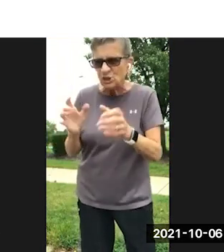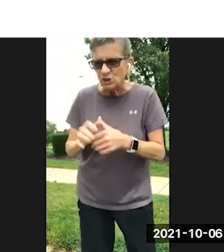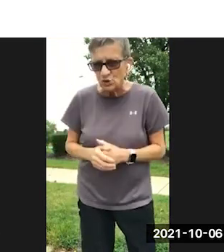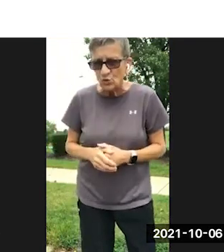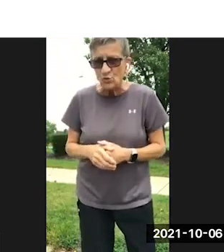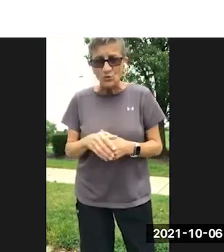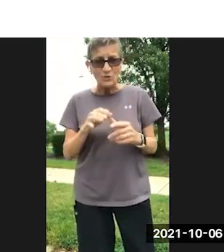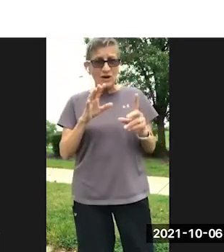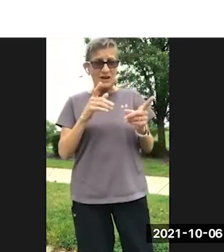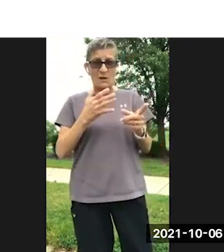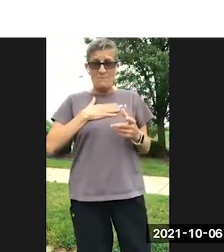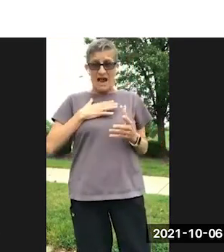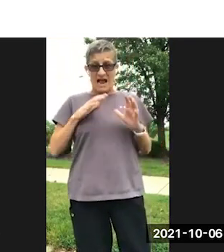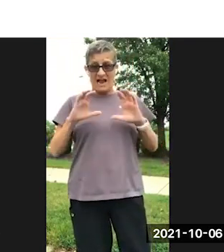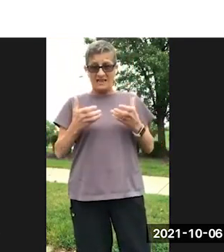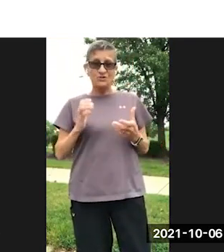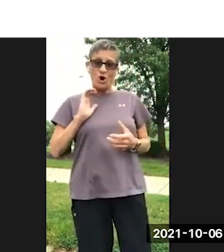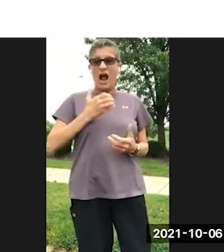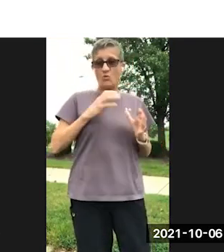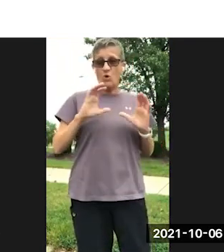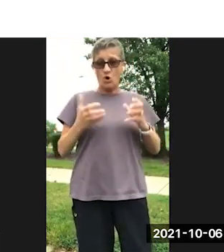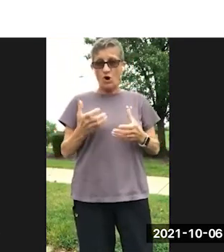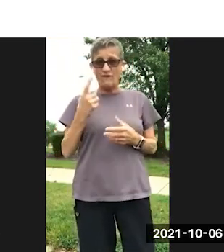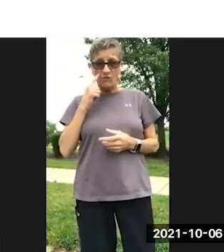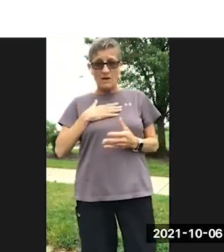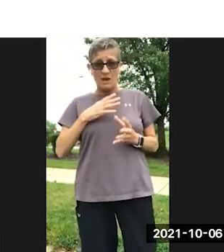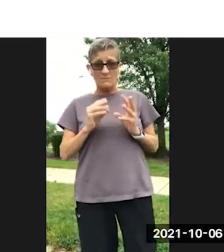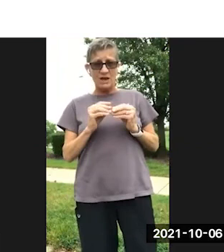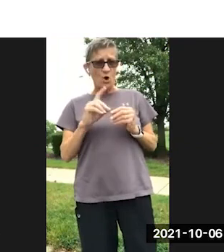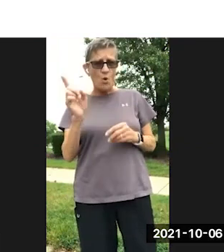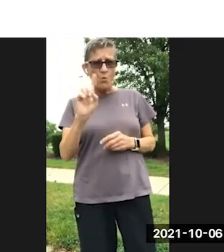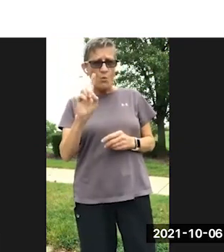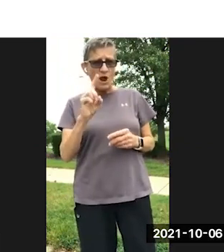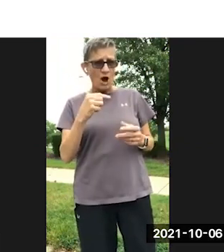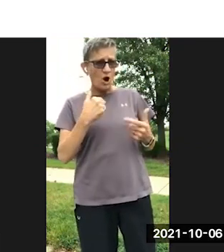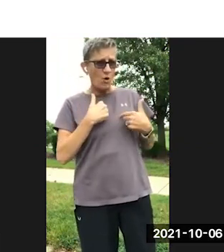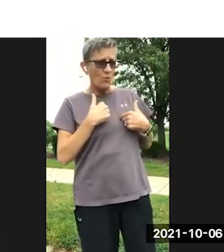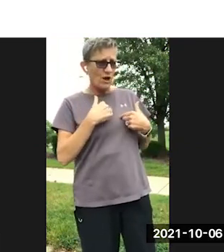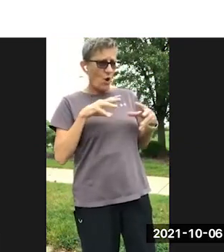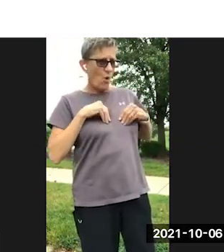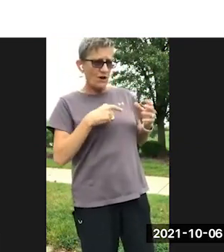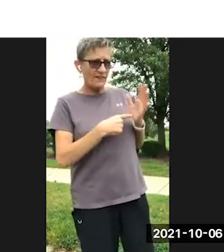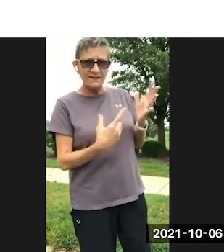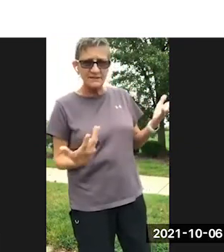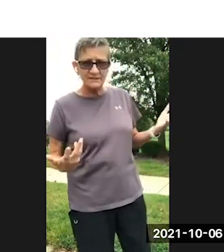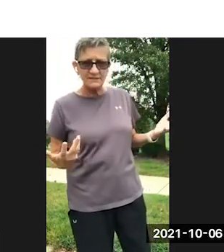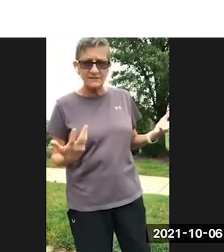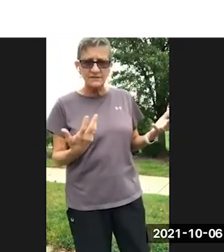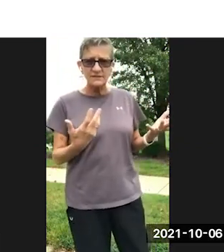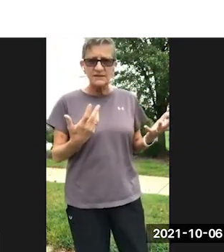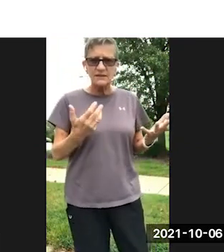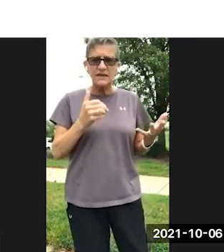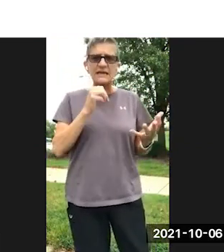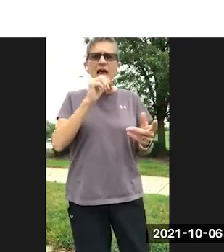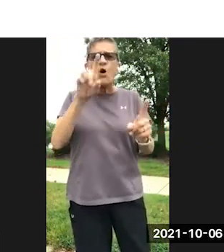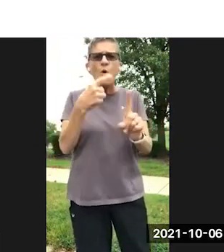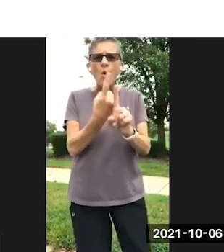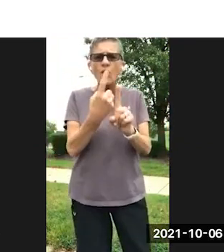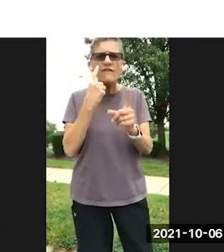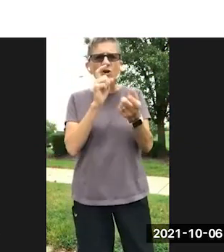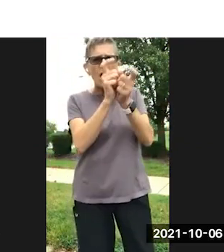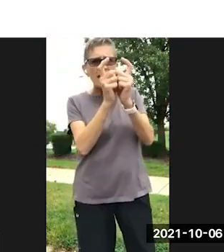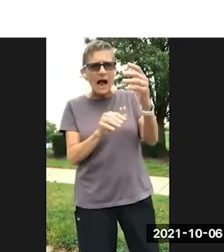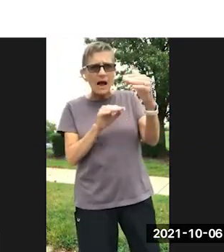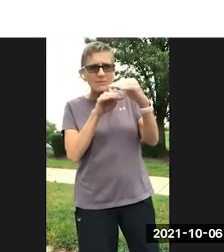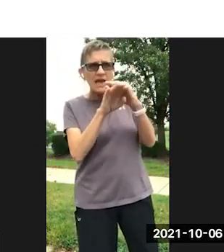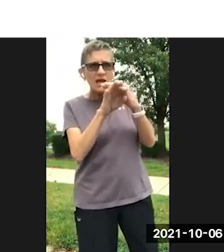to like my course or our course or my meeting? Like, where are we taking ownership? Not only accommodation of a person or a